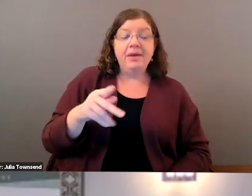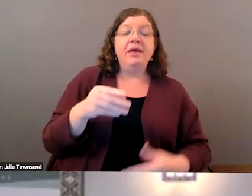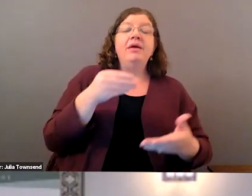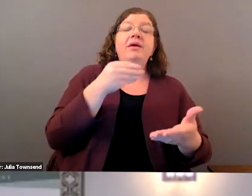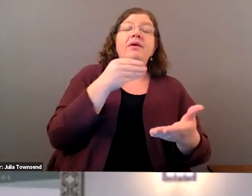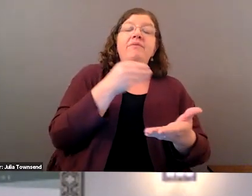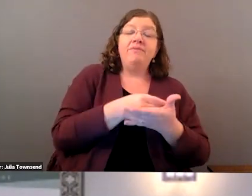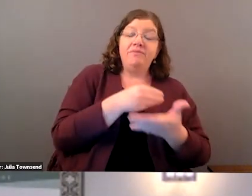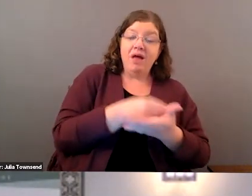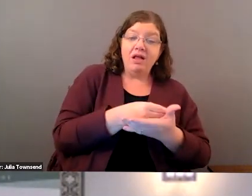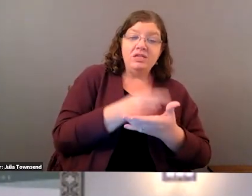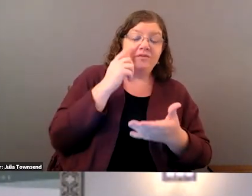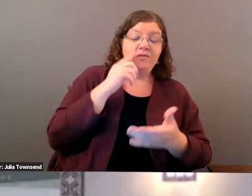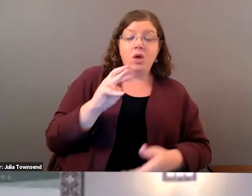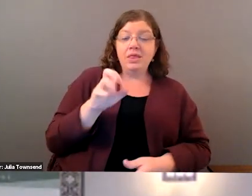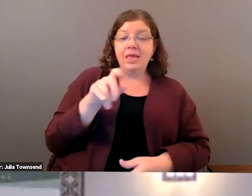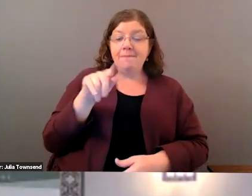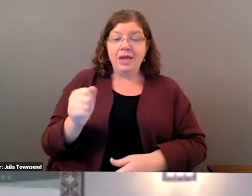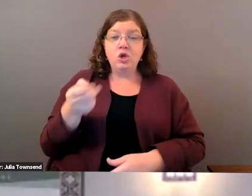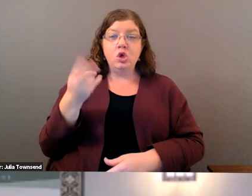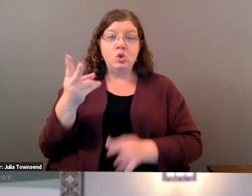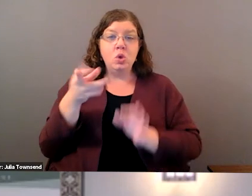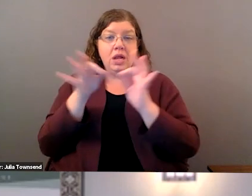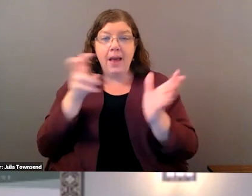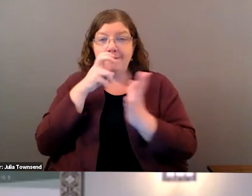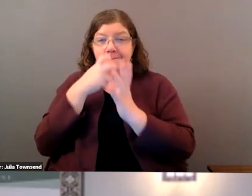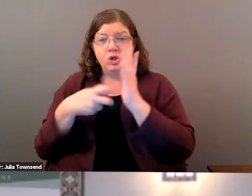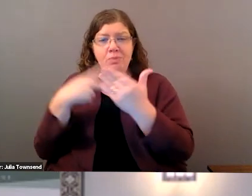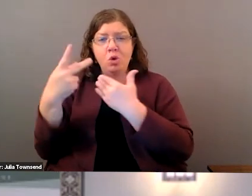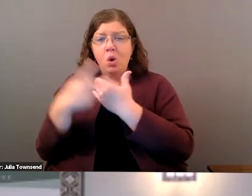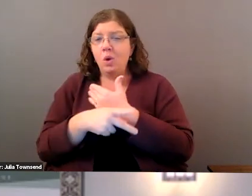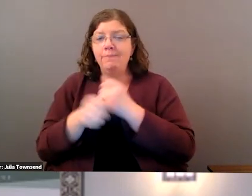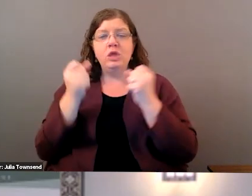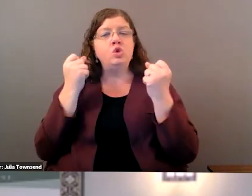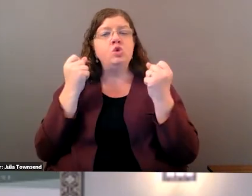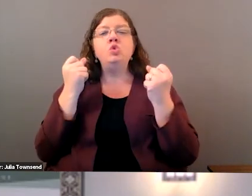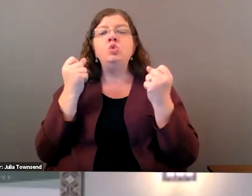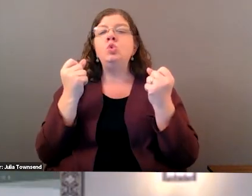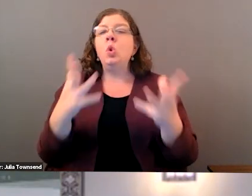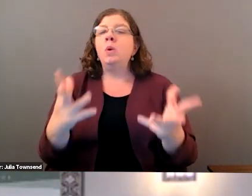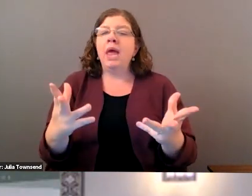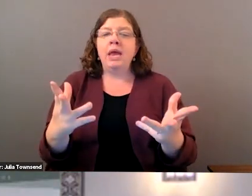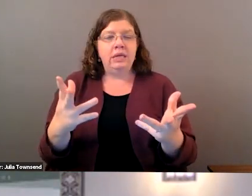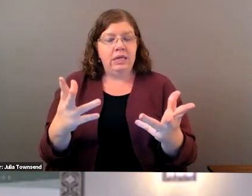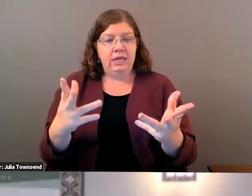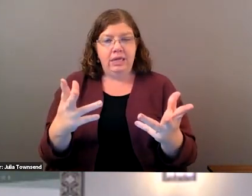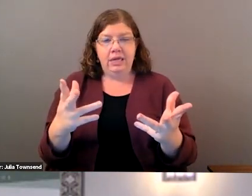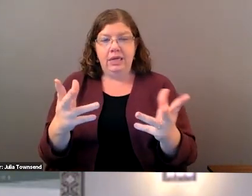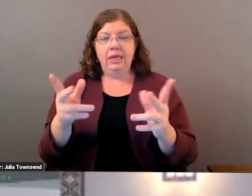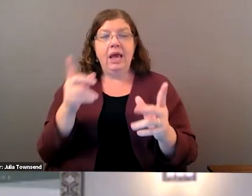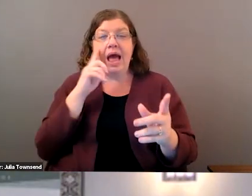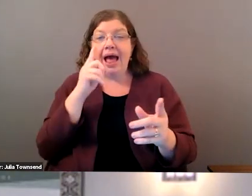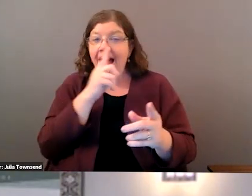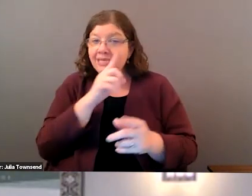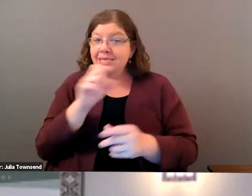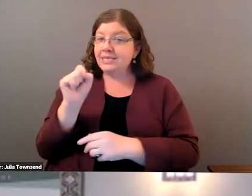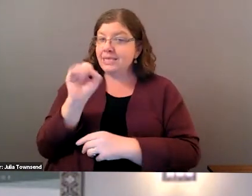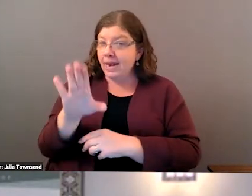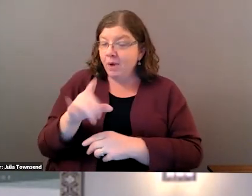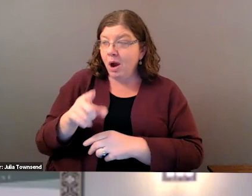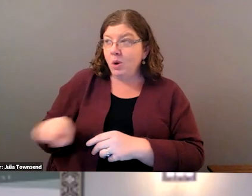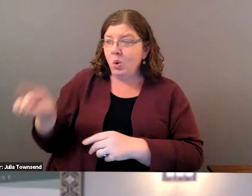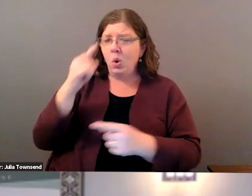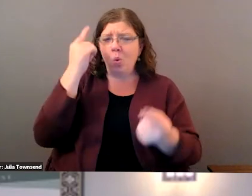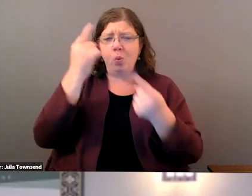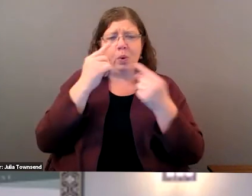Language Immersion Program, too many eyes in Santa Barbara. And they're wondering if there's more to this than